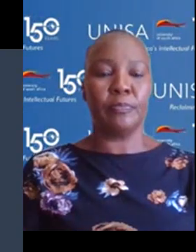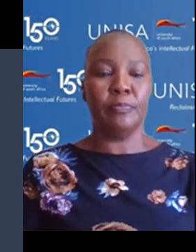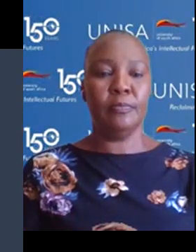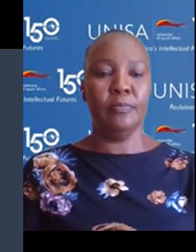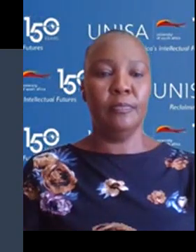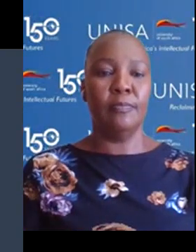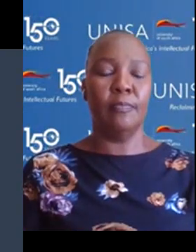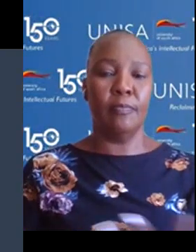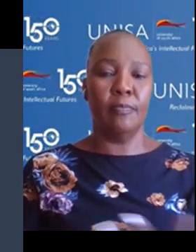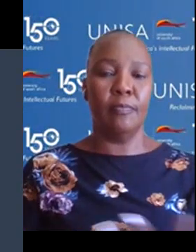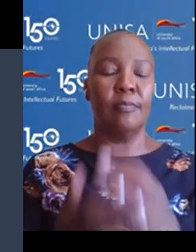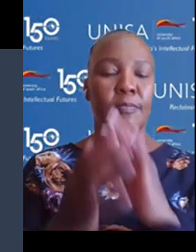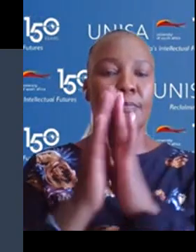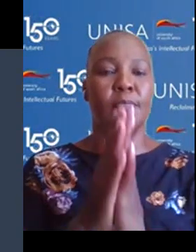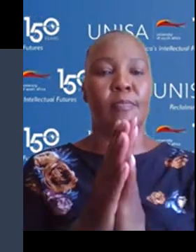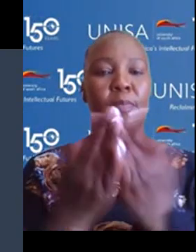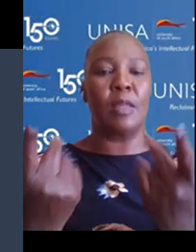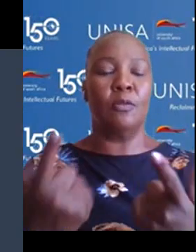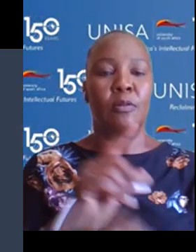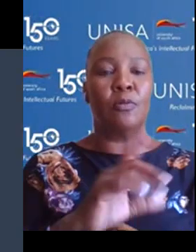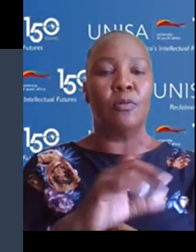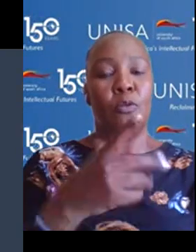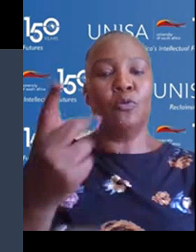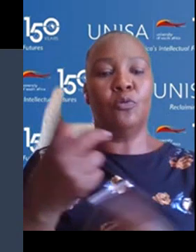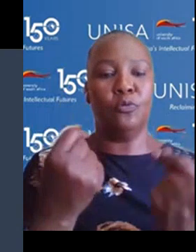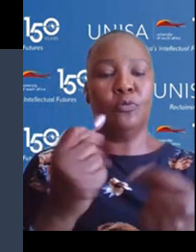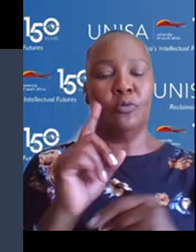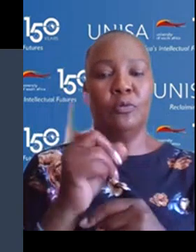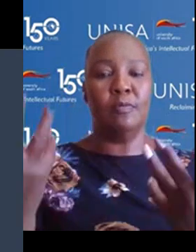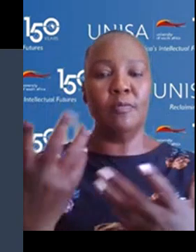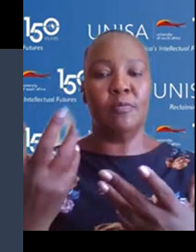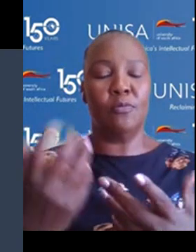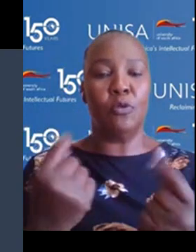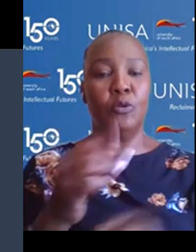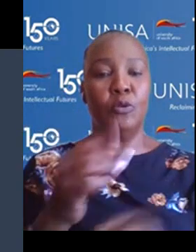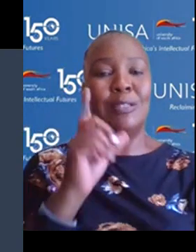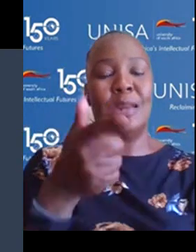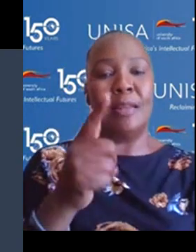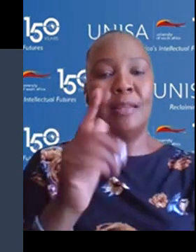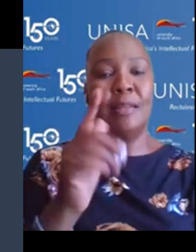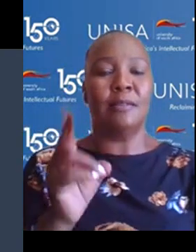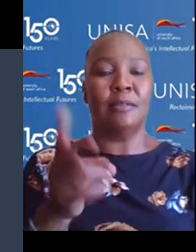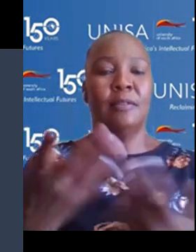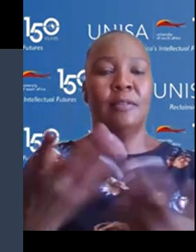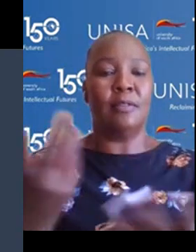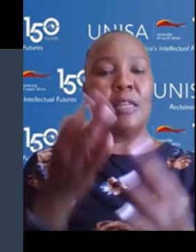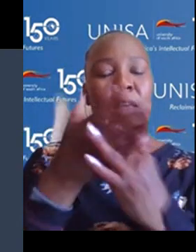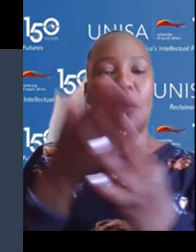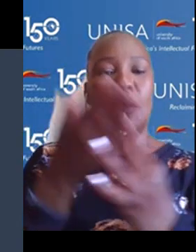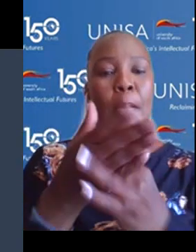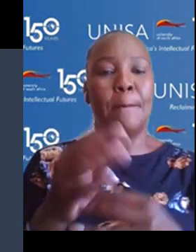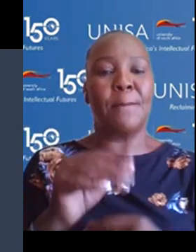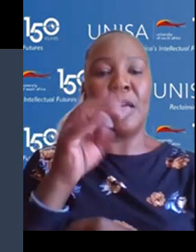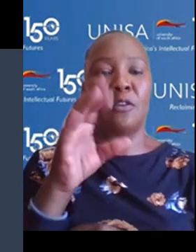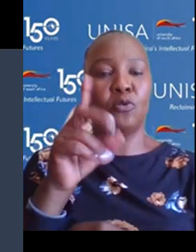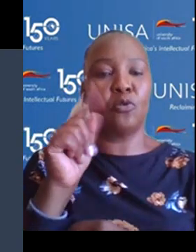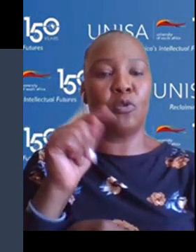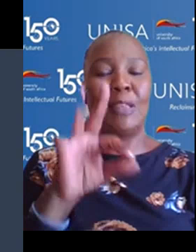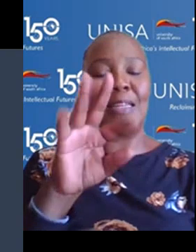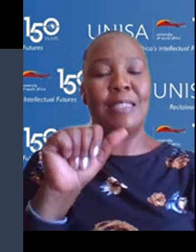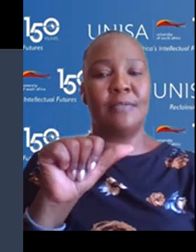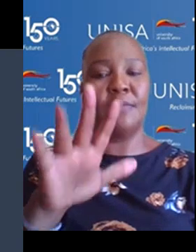Okay, so what I want you to do is we'll do it later again. It's just how to access Microsoft 365. So